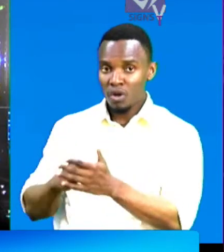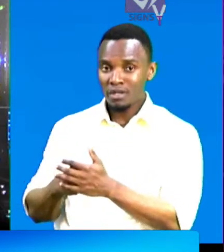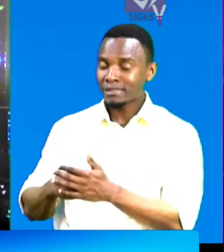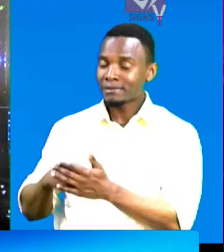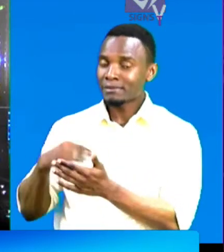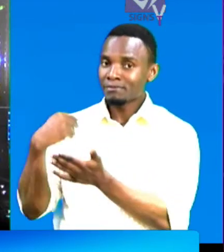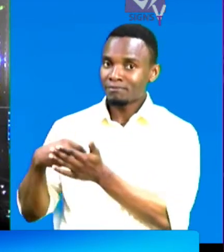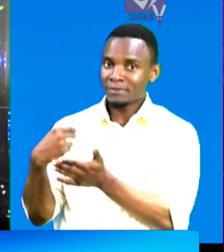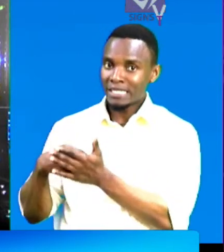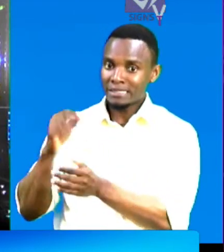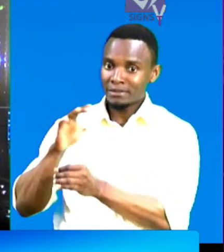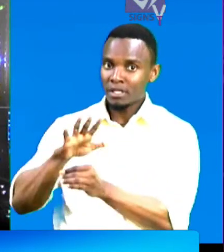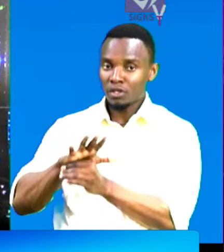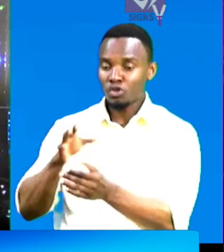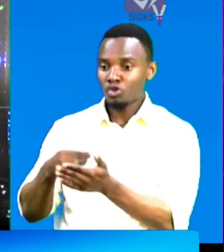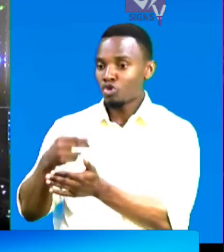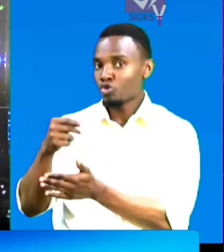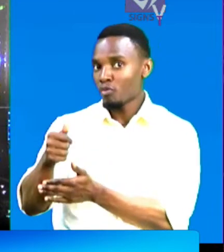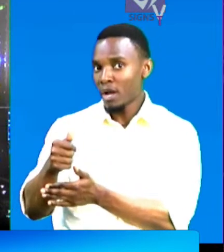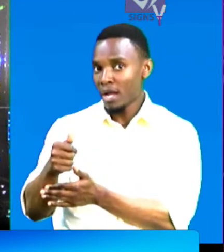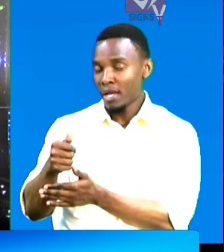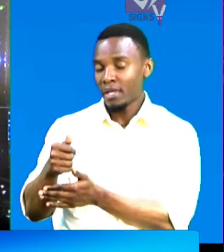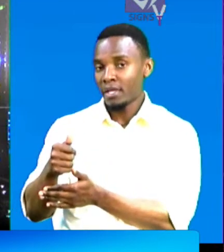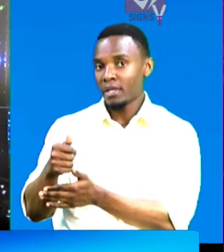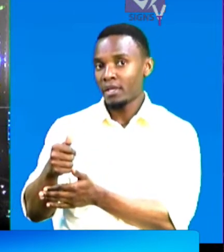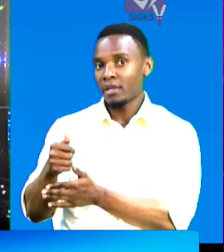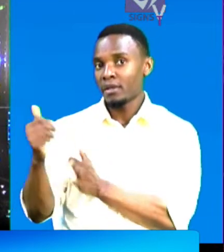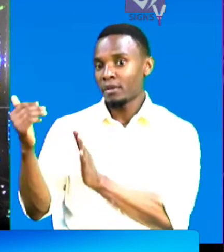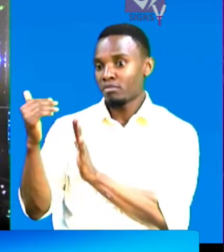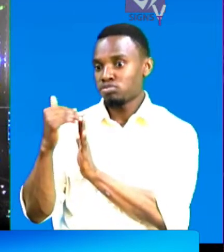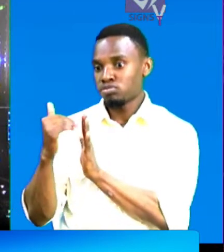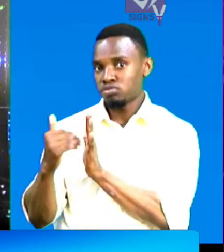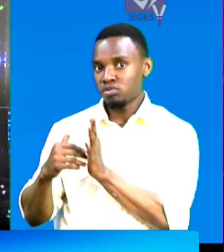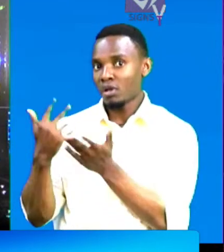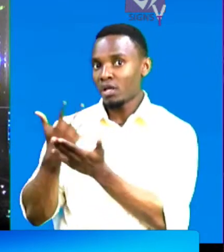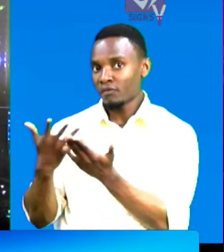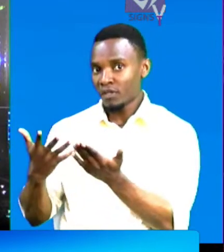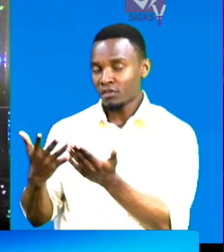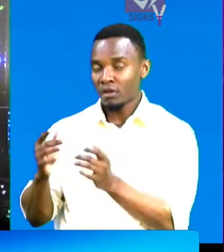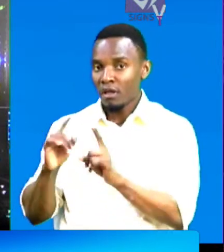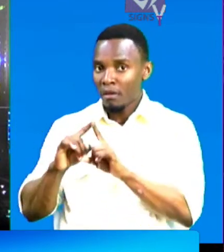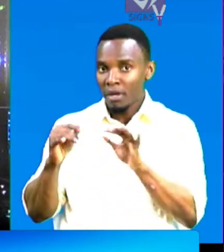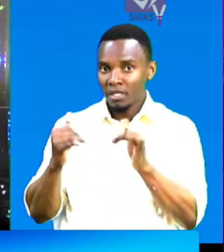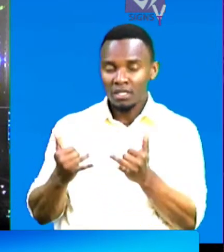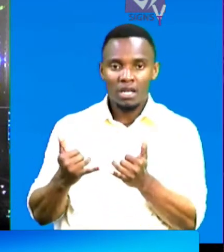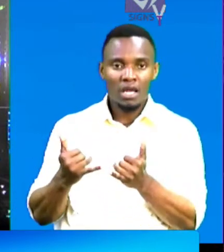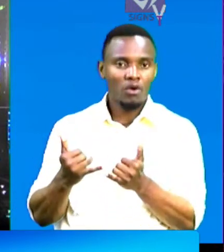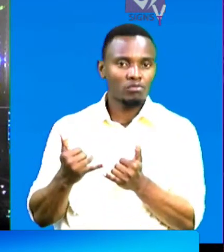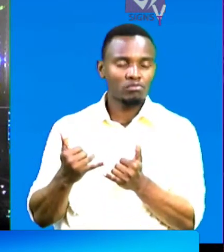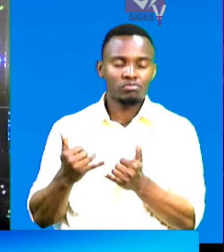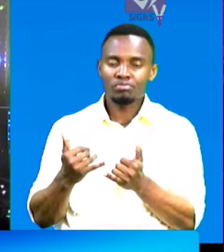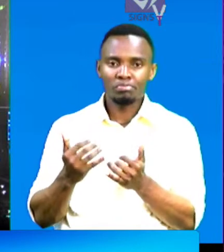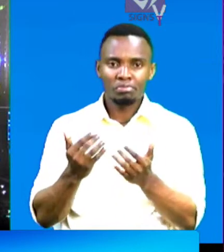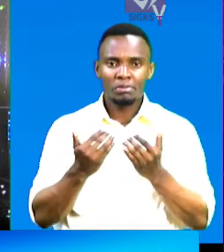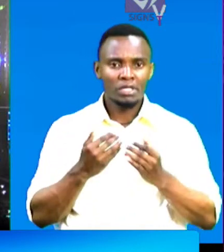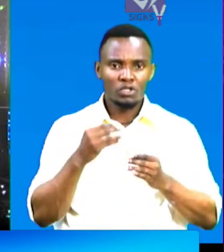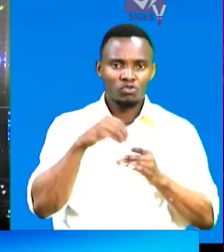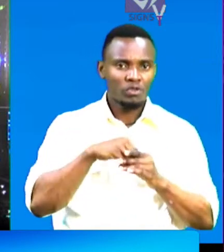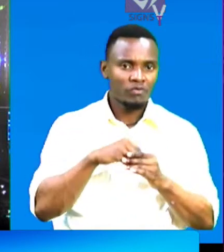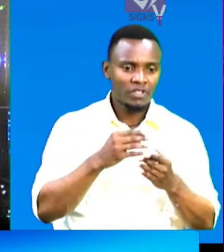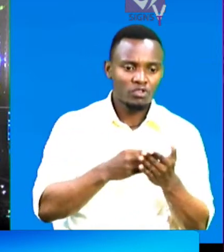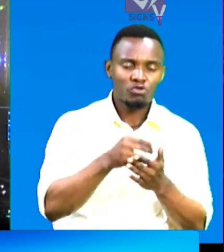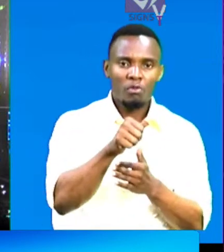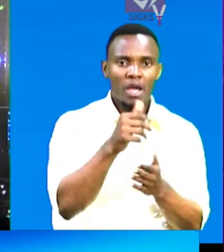heavy amounts on purchasing an inventory. However, there's no need to invest in purchasing